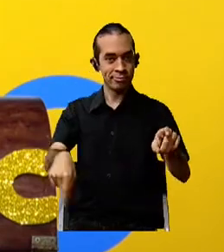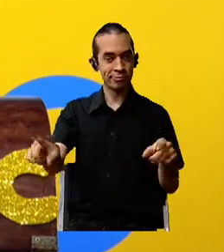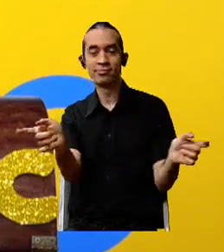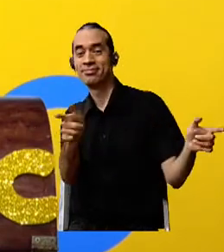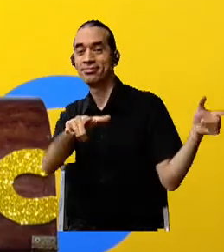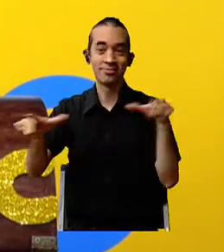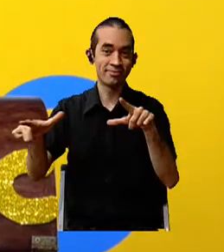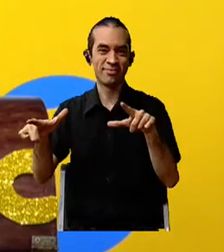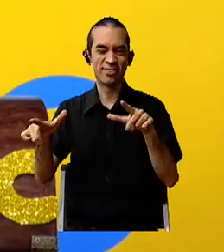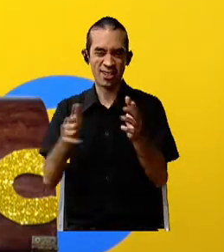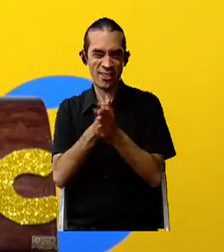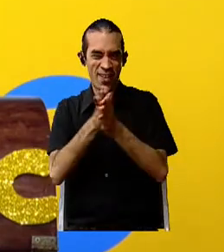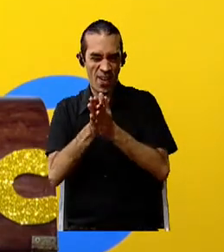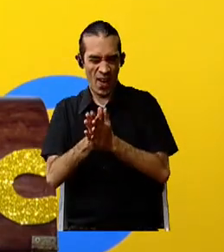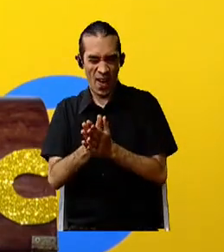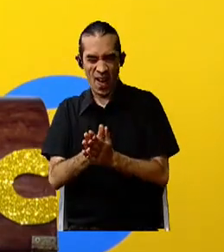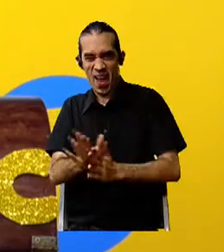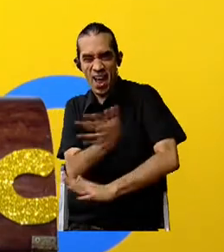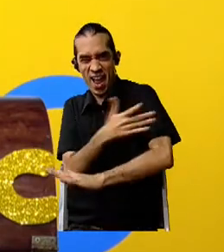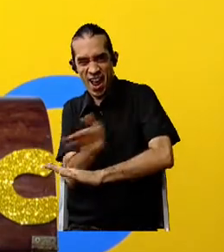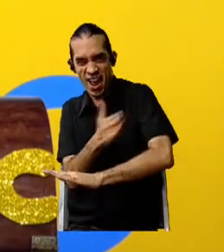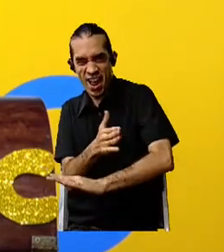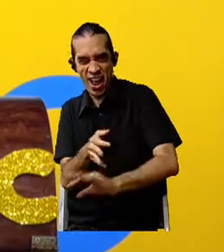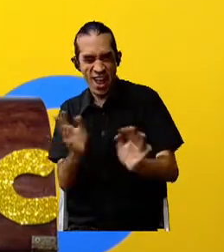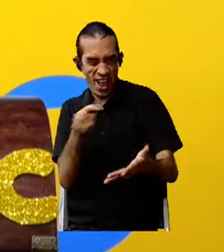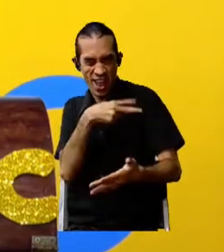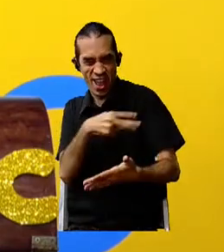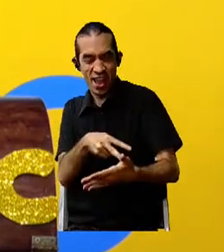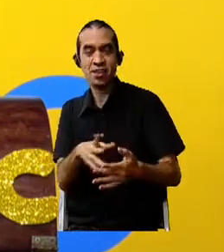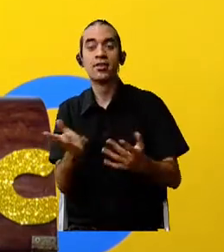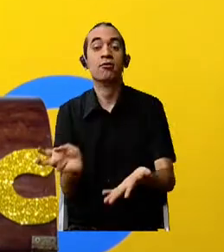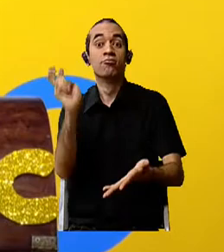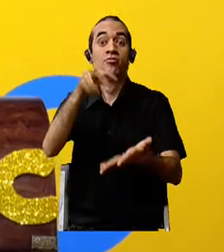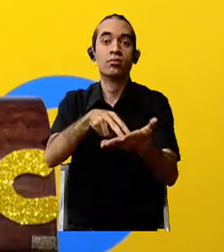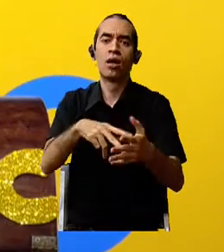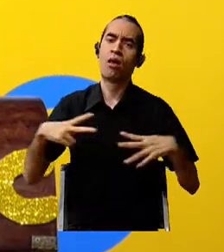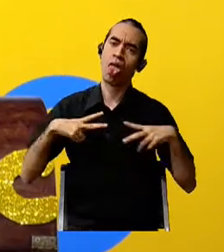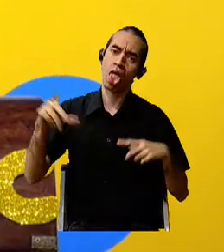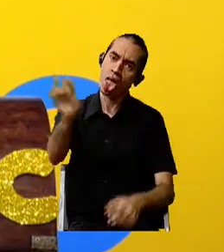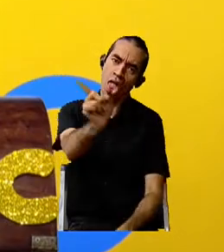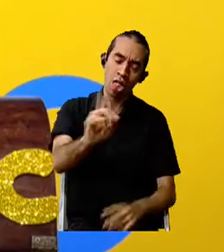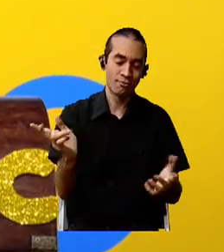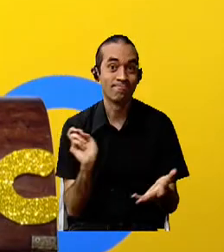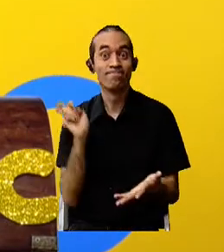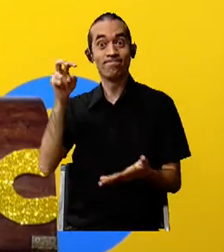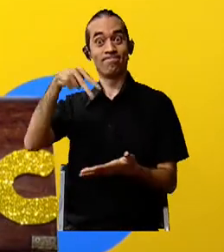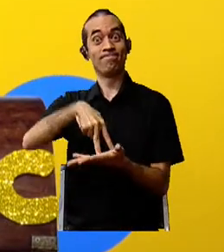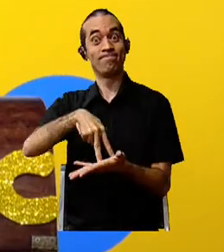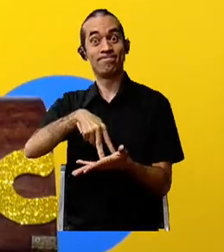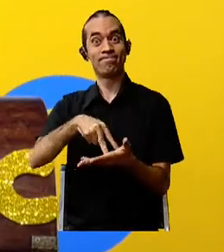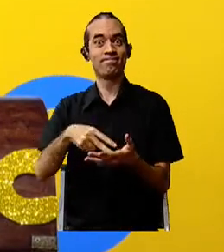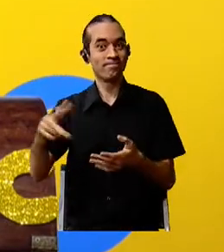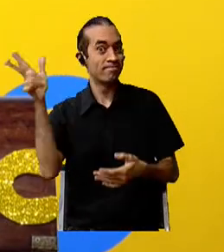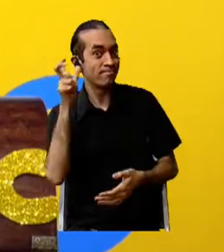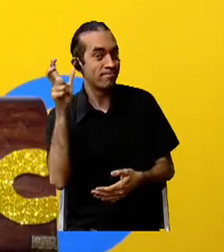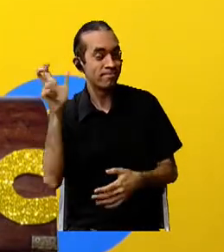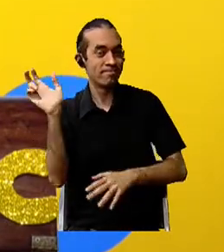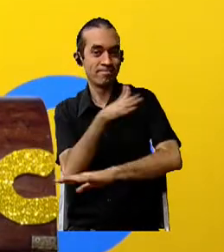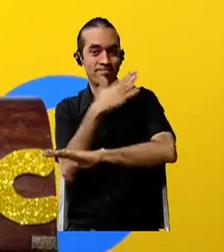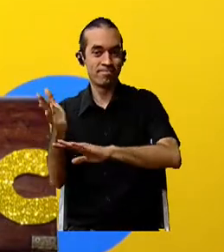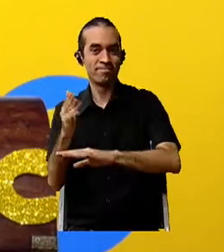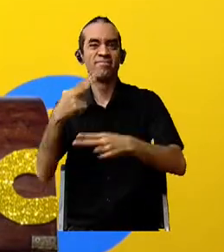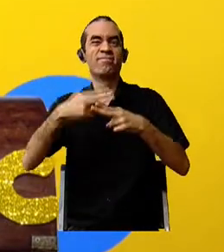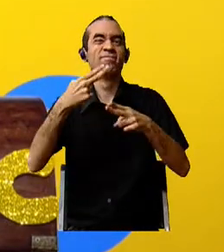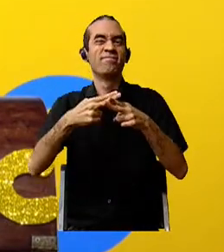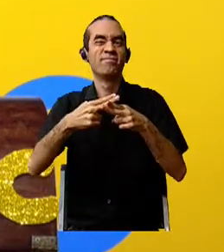to rock our bodies. So stand up at home, please. Don't be lazy, stand up. Let's listen to the song. It is